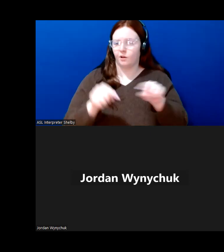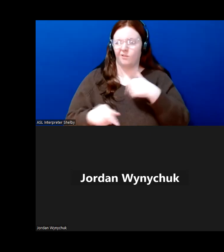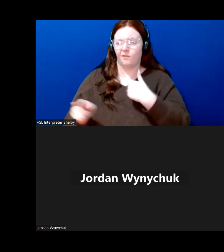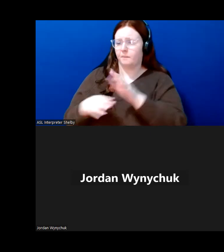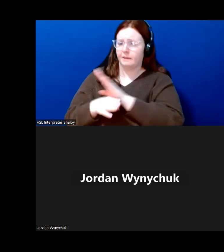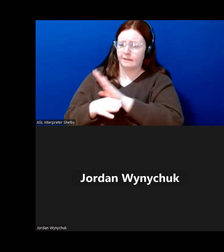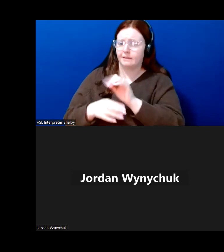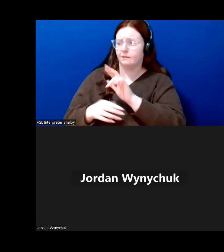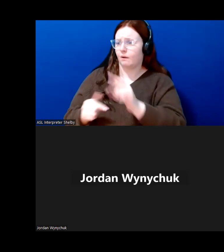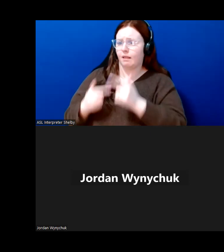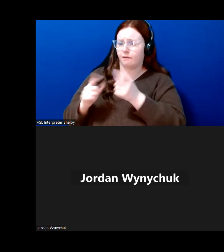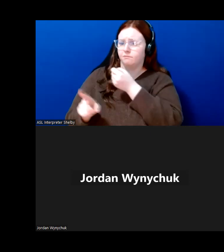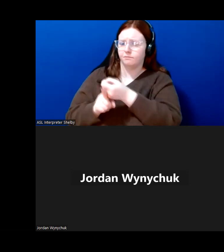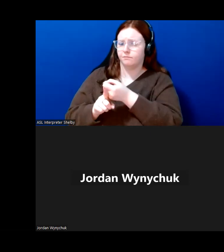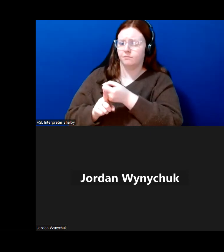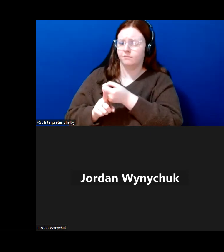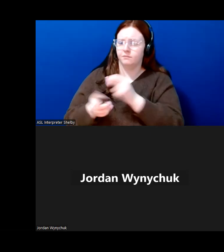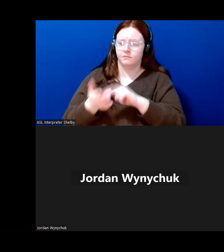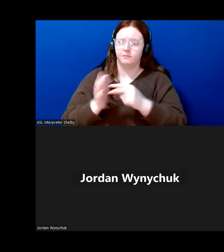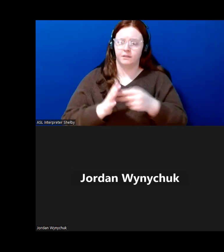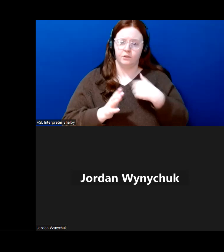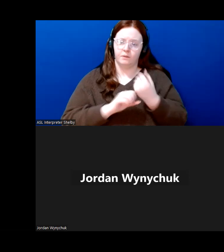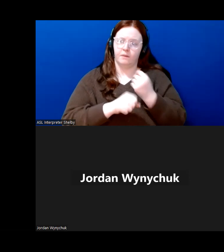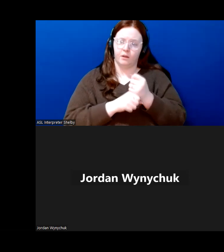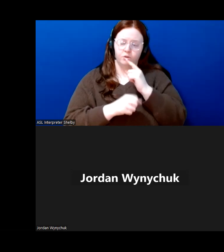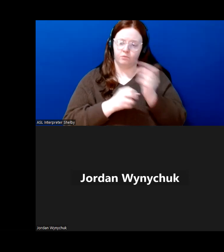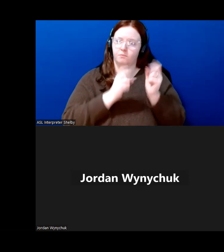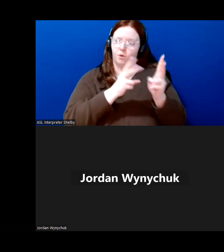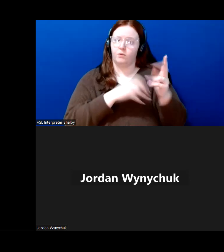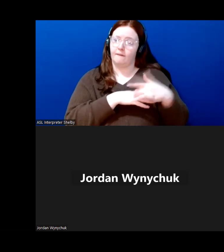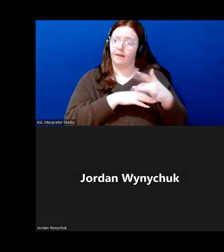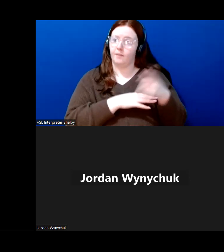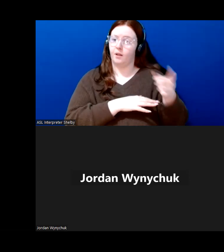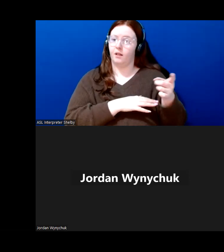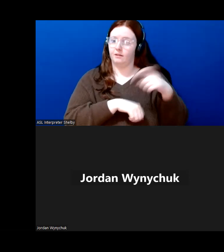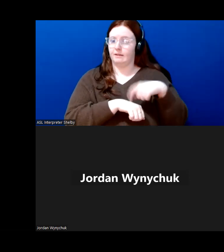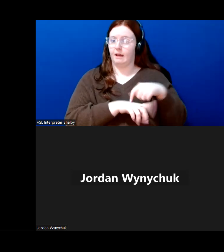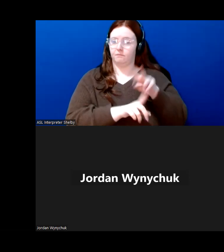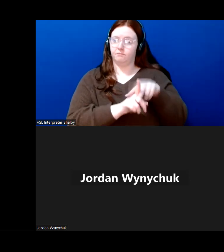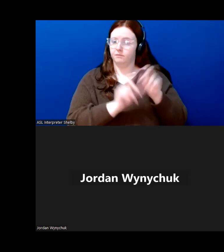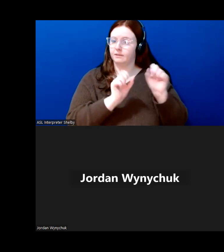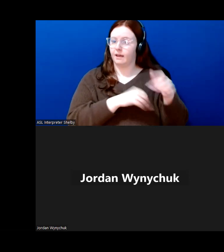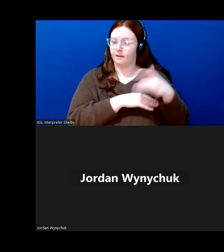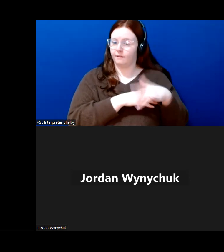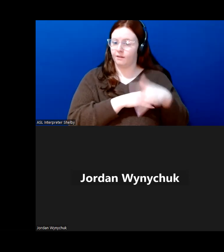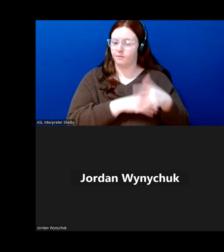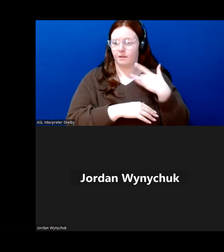with like life things. We always make sure to post that there's an opening available, and it